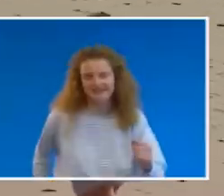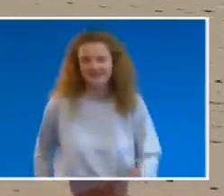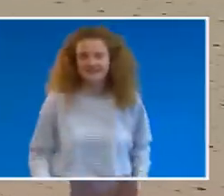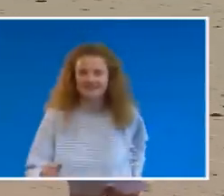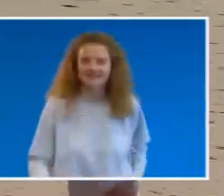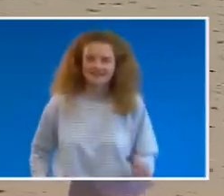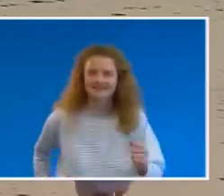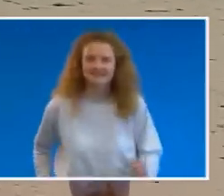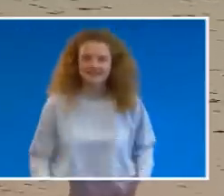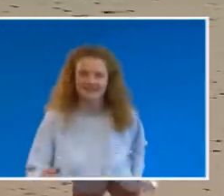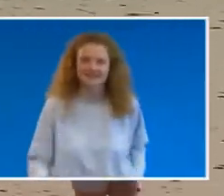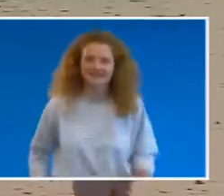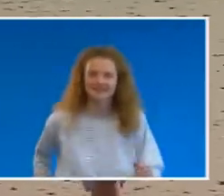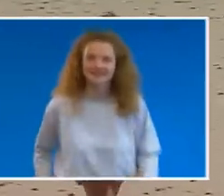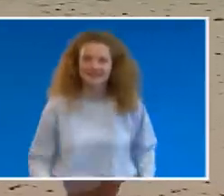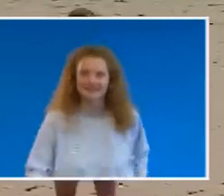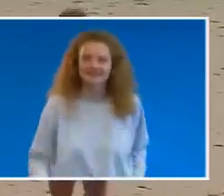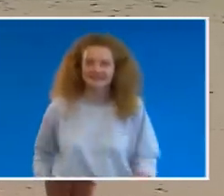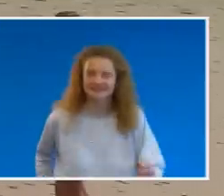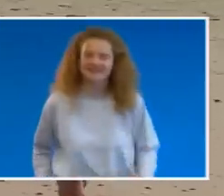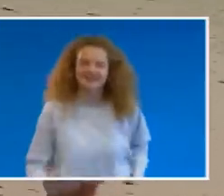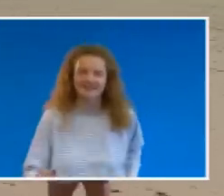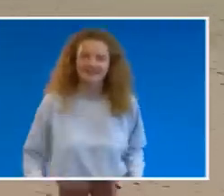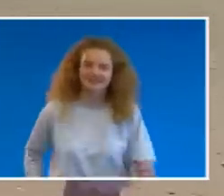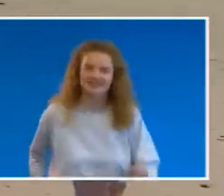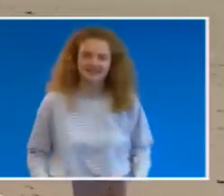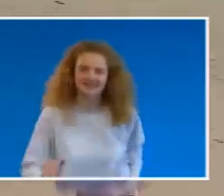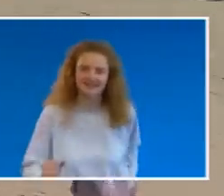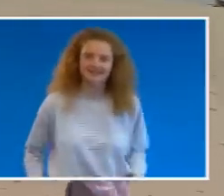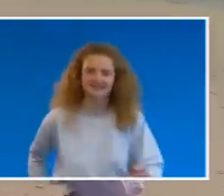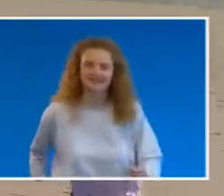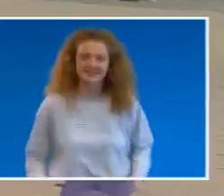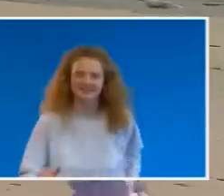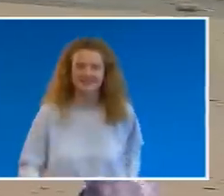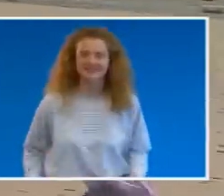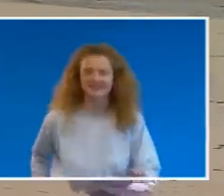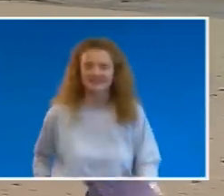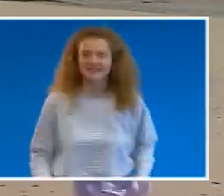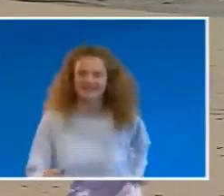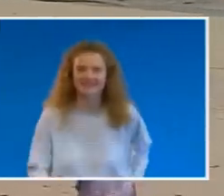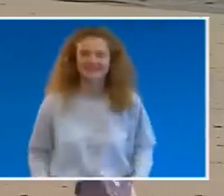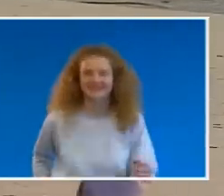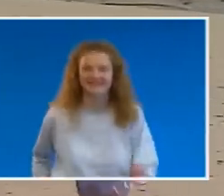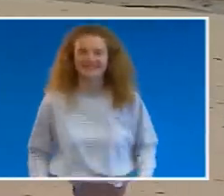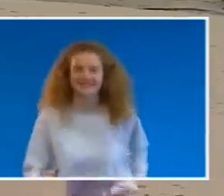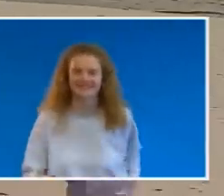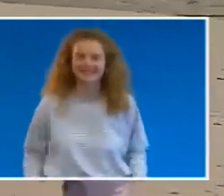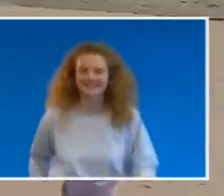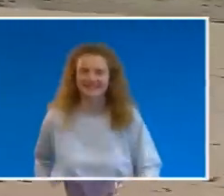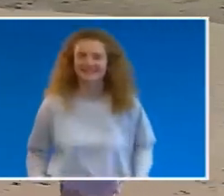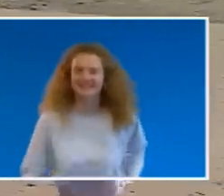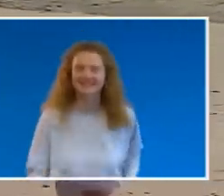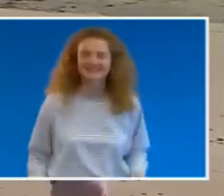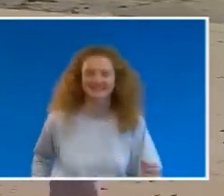this, ran like this, ran like this. I heard the school bell ringing and I ran like